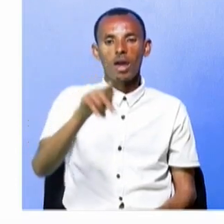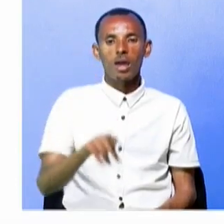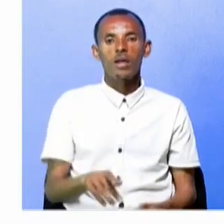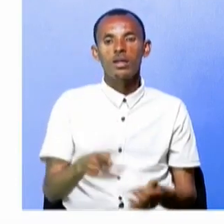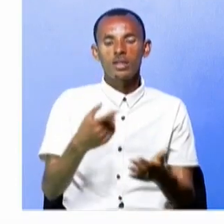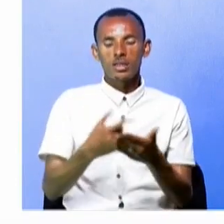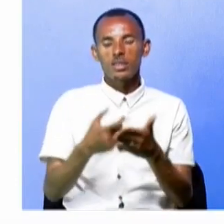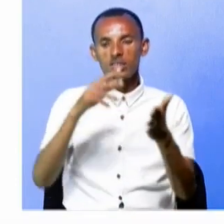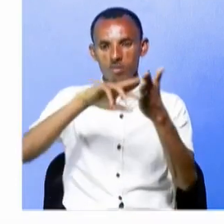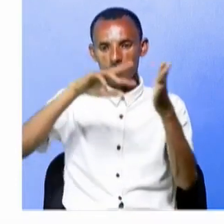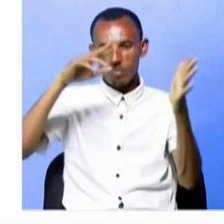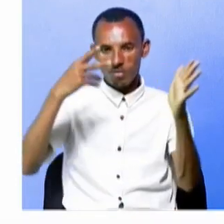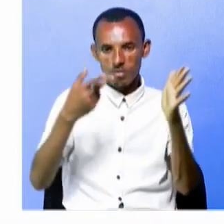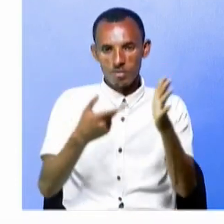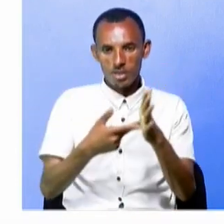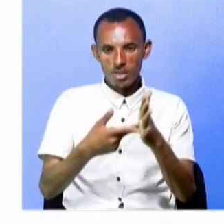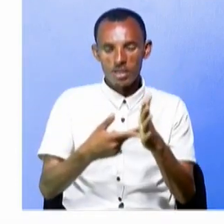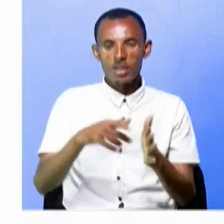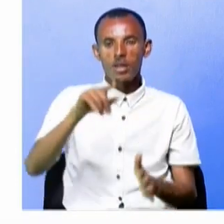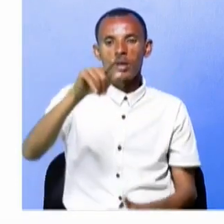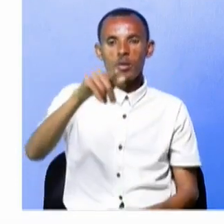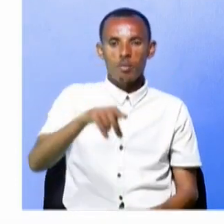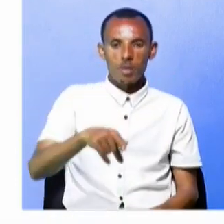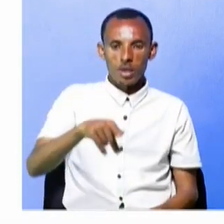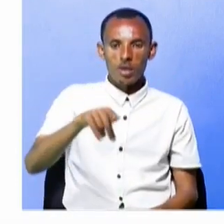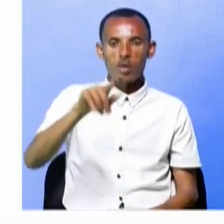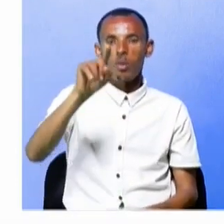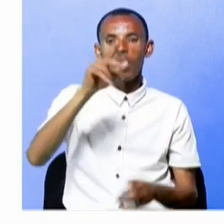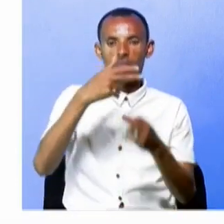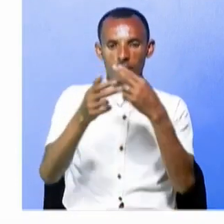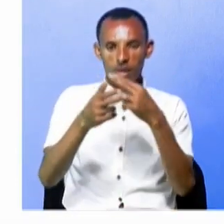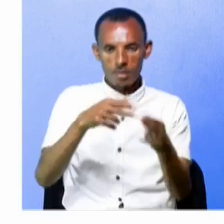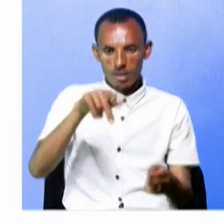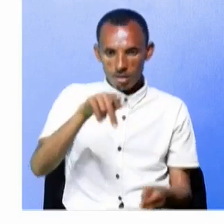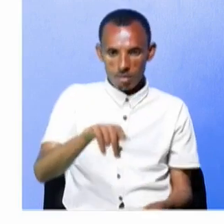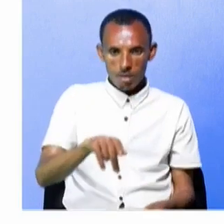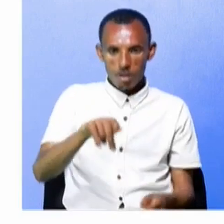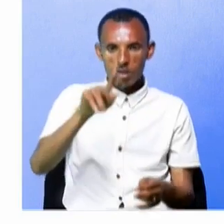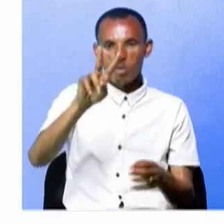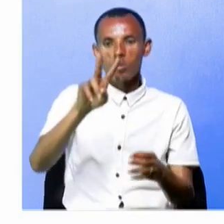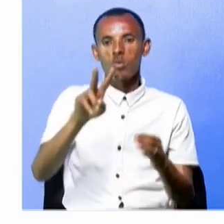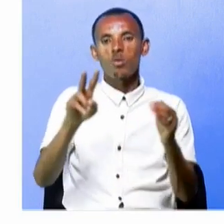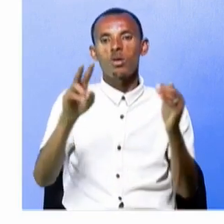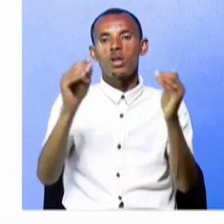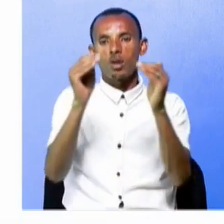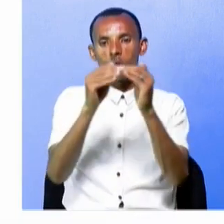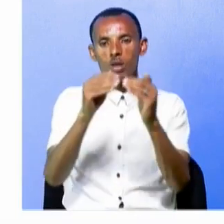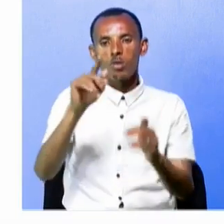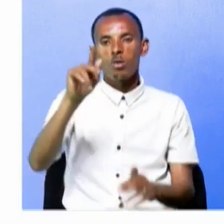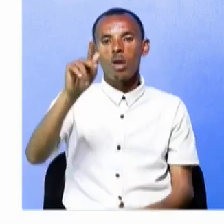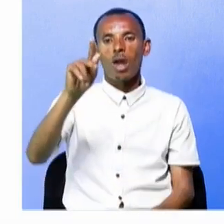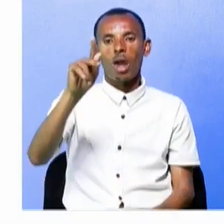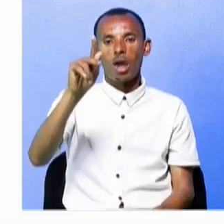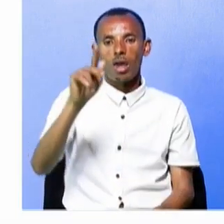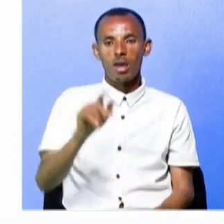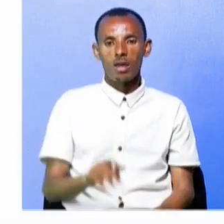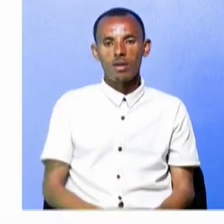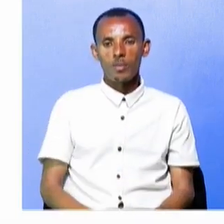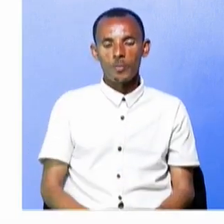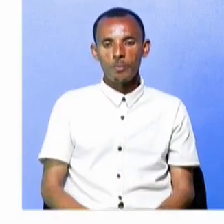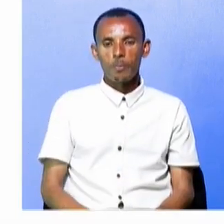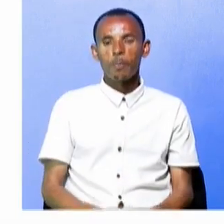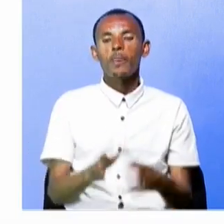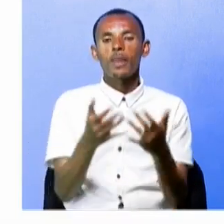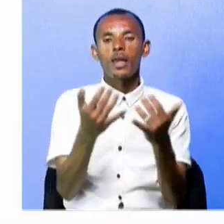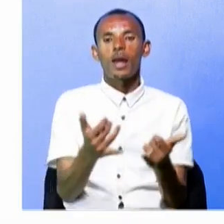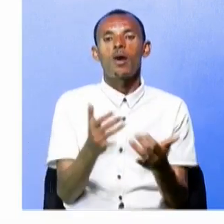This implies P1 by P2 is K. Okay,